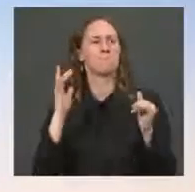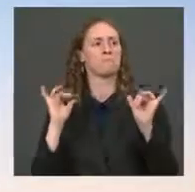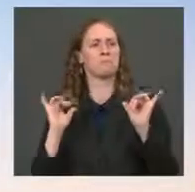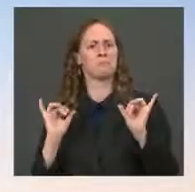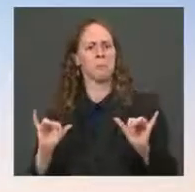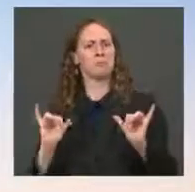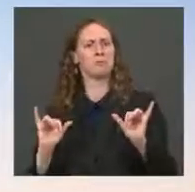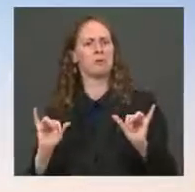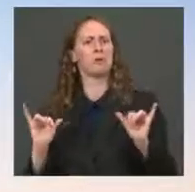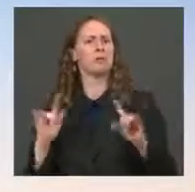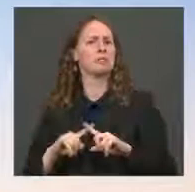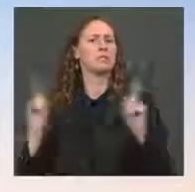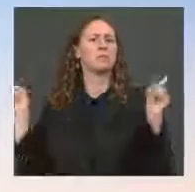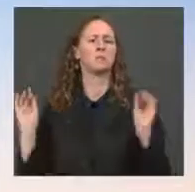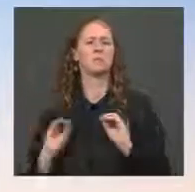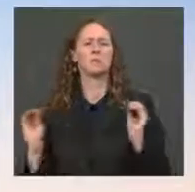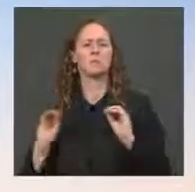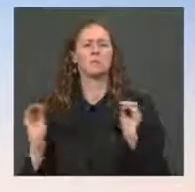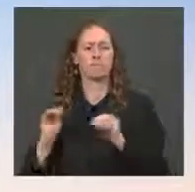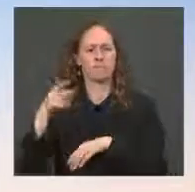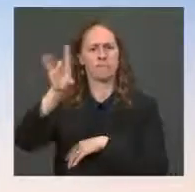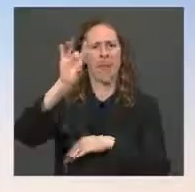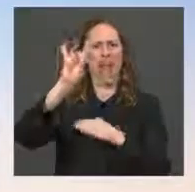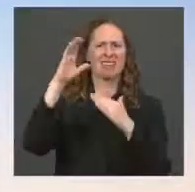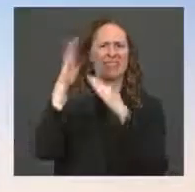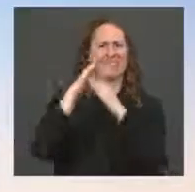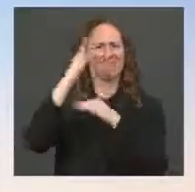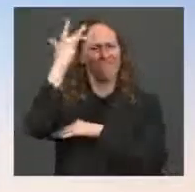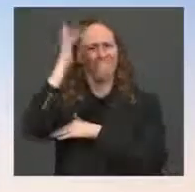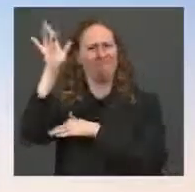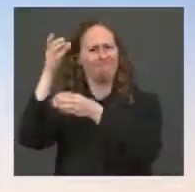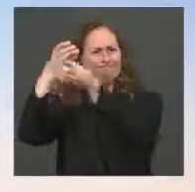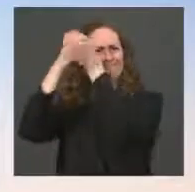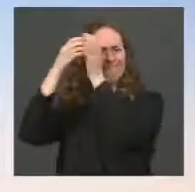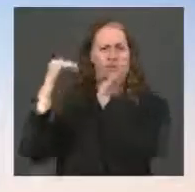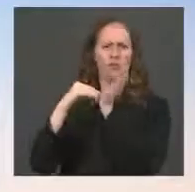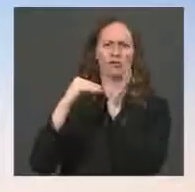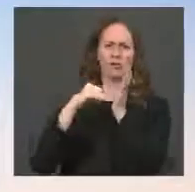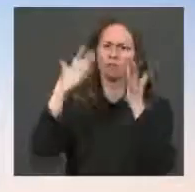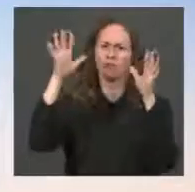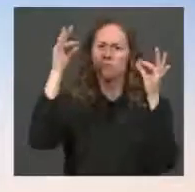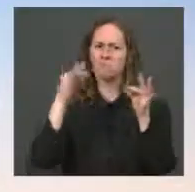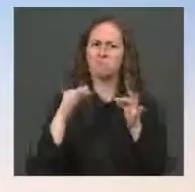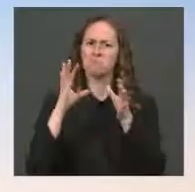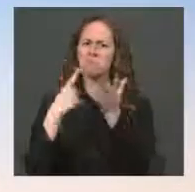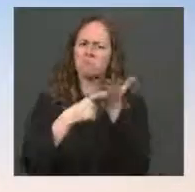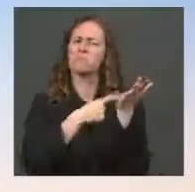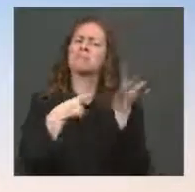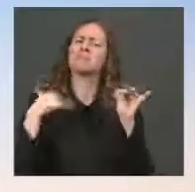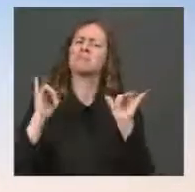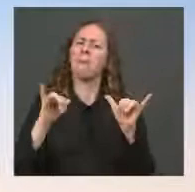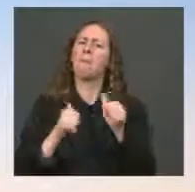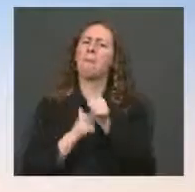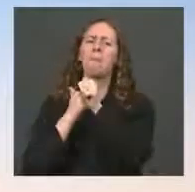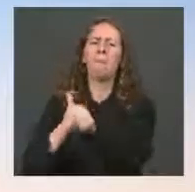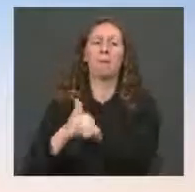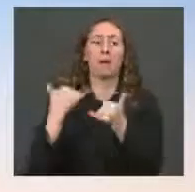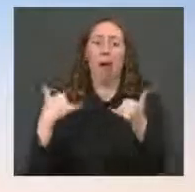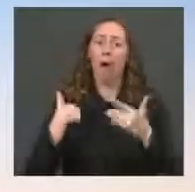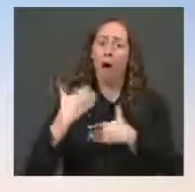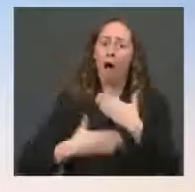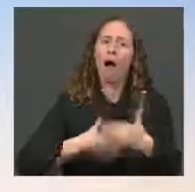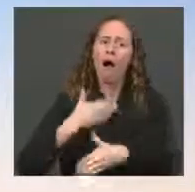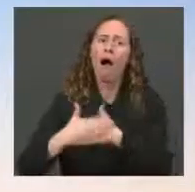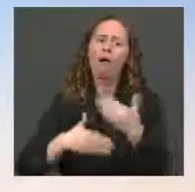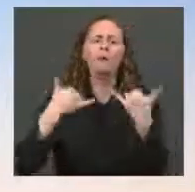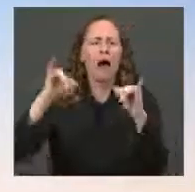eight top doctors who put out that statement almost a month ago. There was always going to be a process. That process is proceeding. So even if there's no